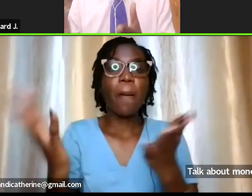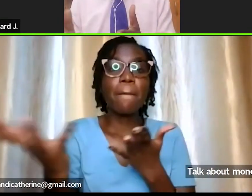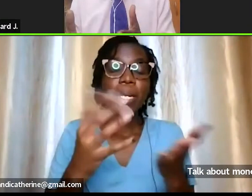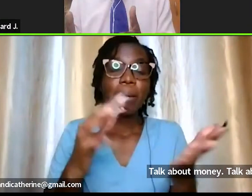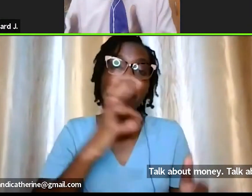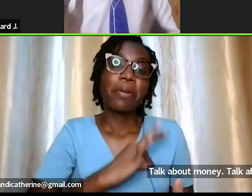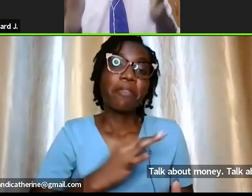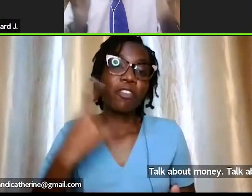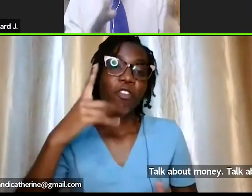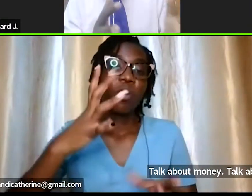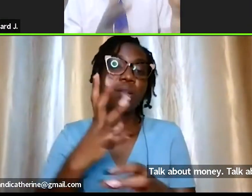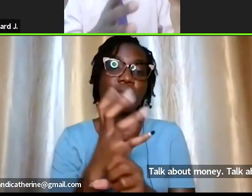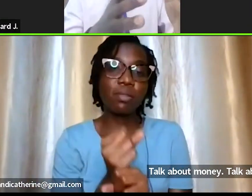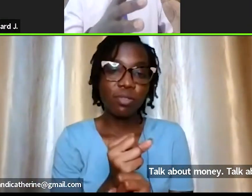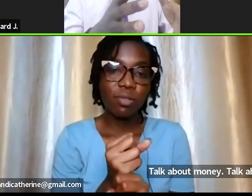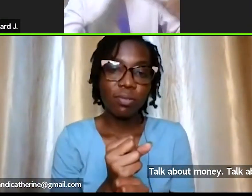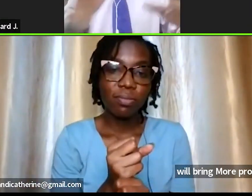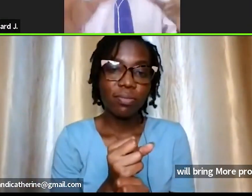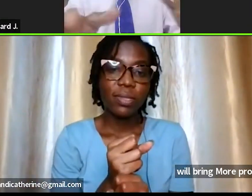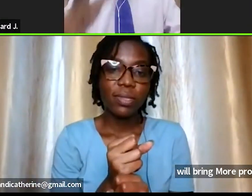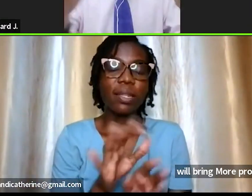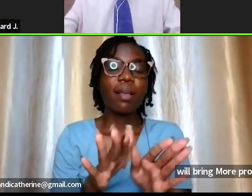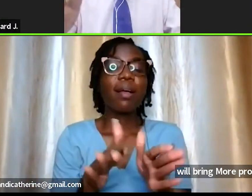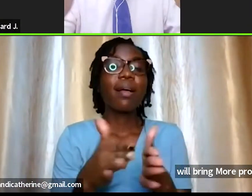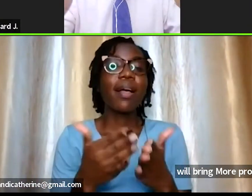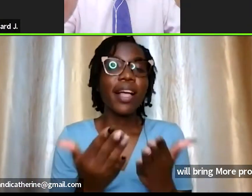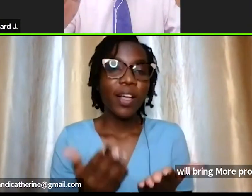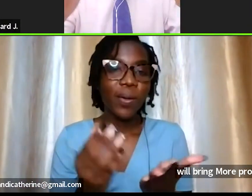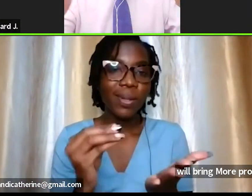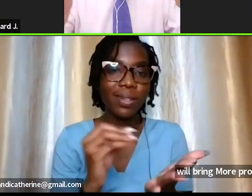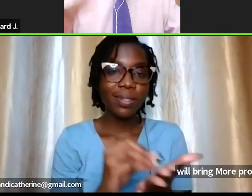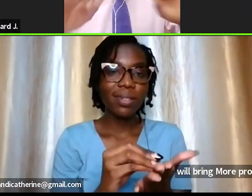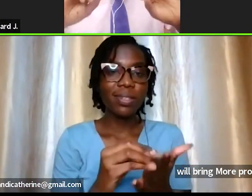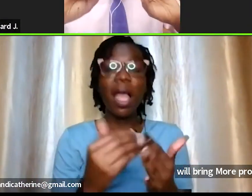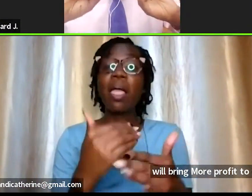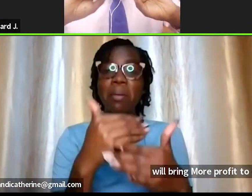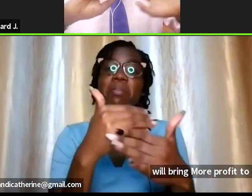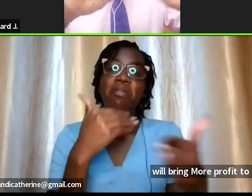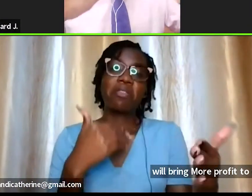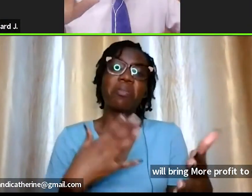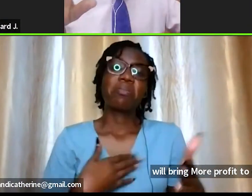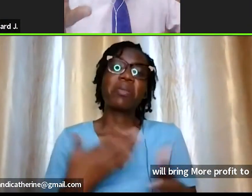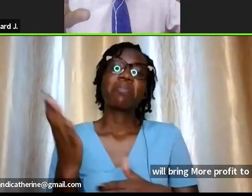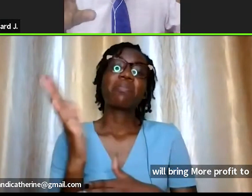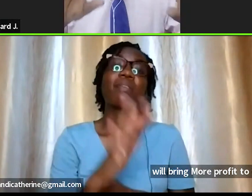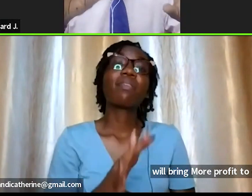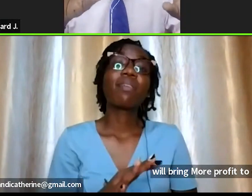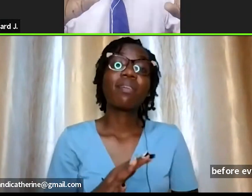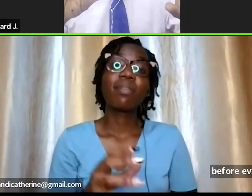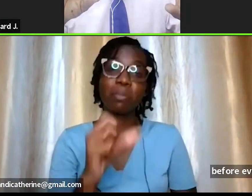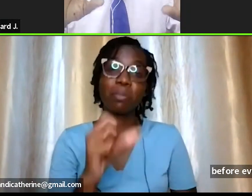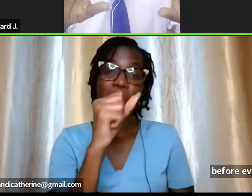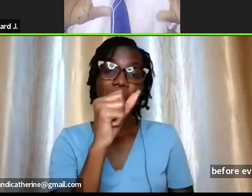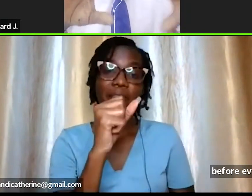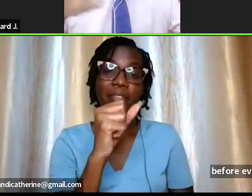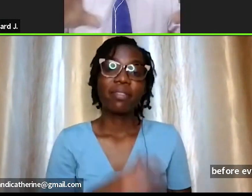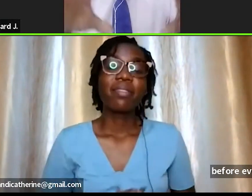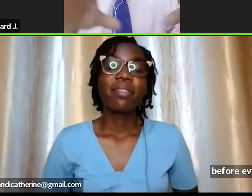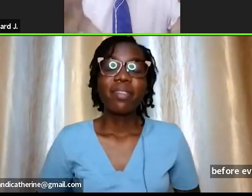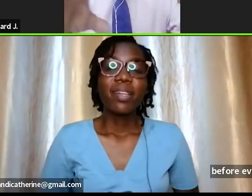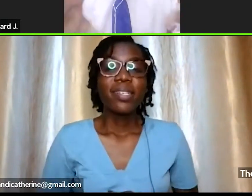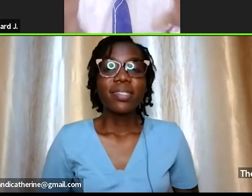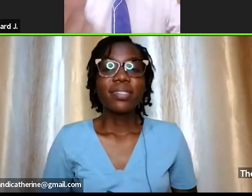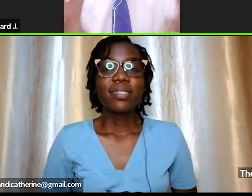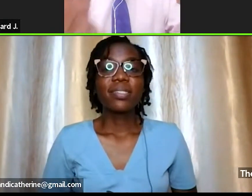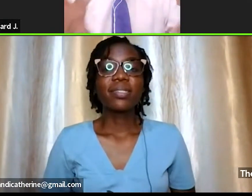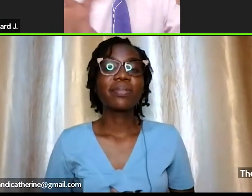to the organization. How, again, before even I give back the mic, it is deemed